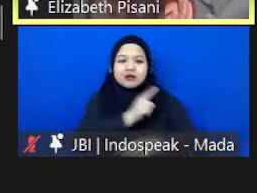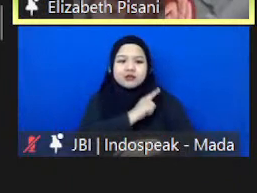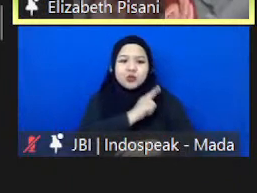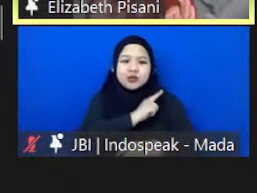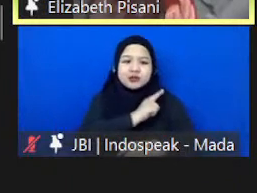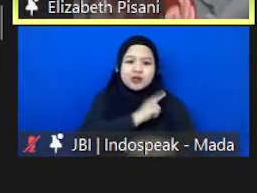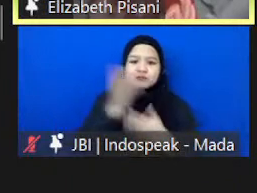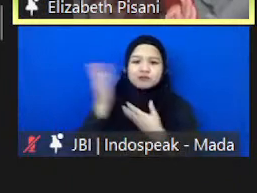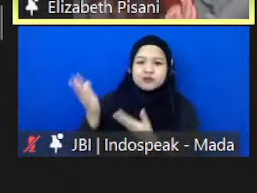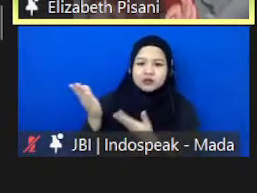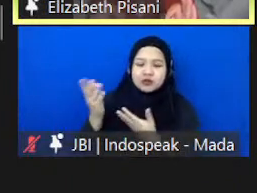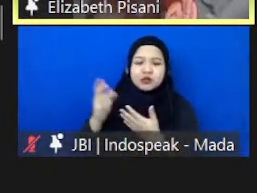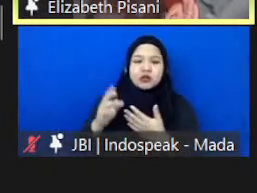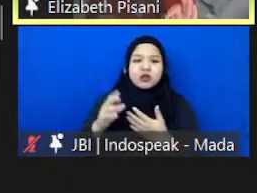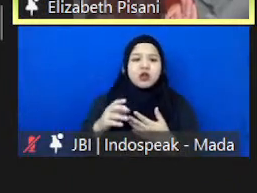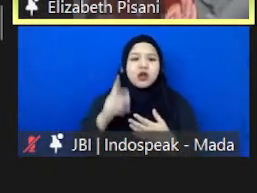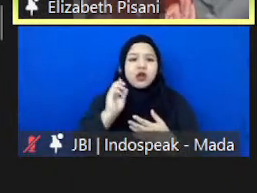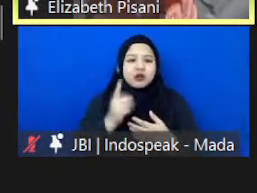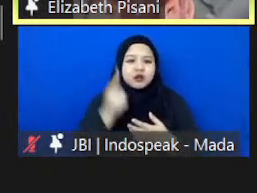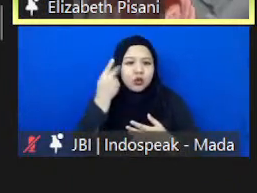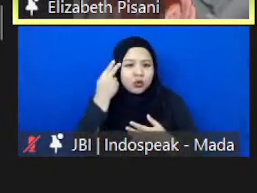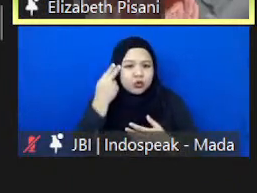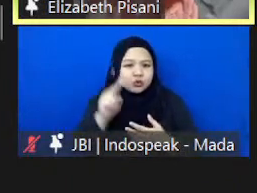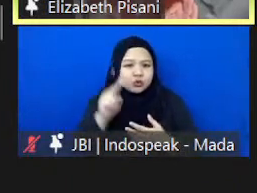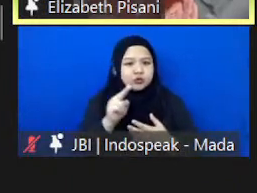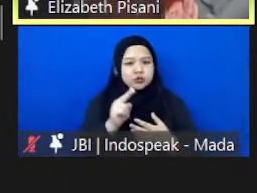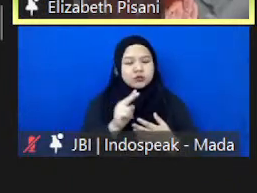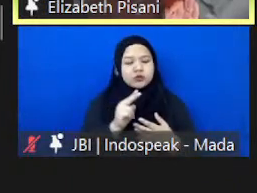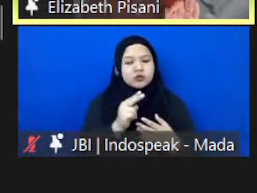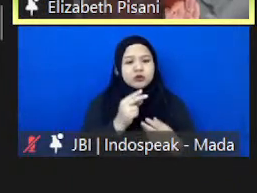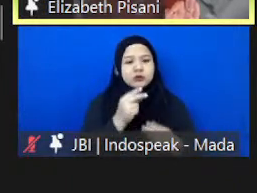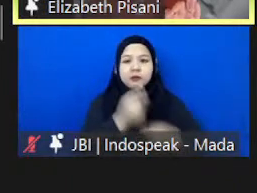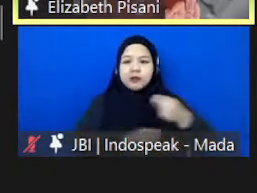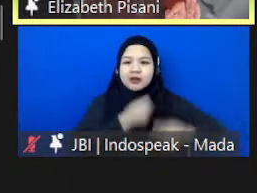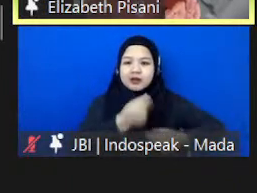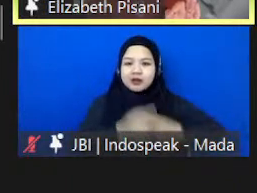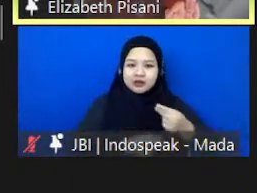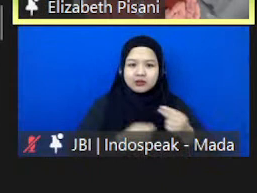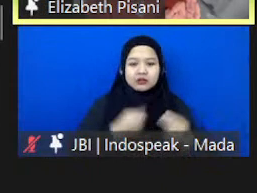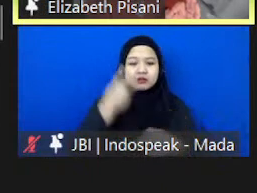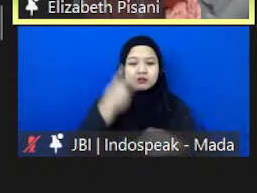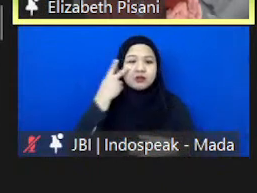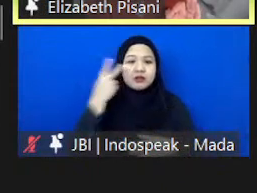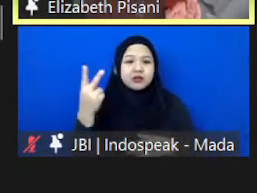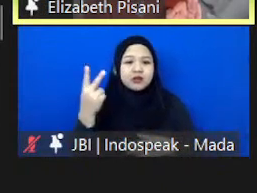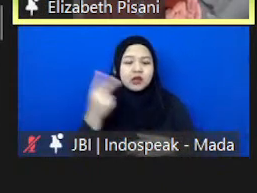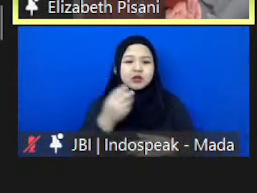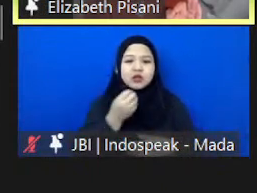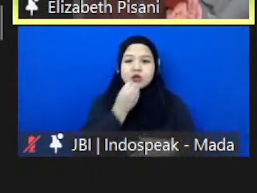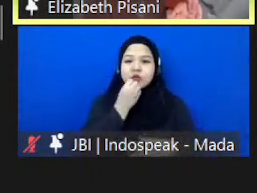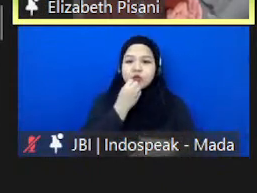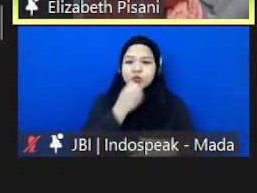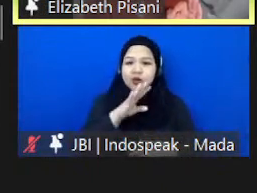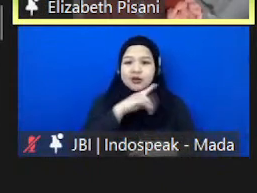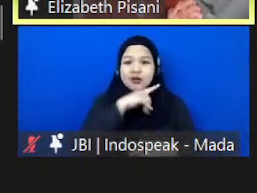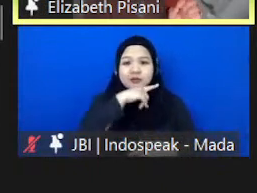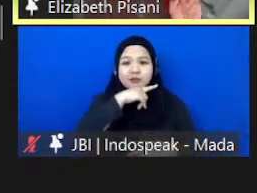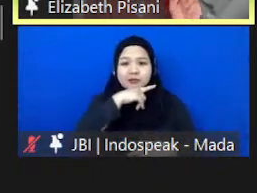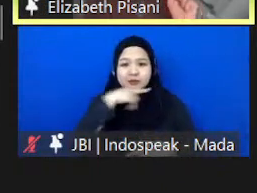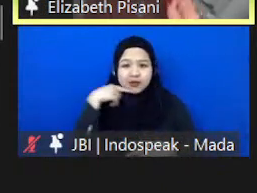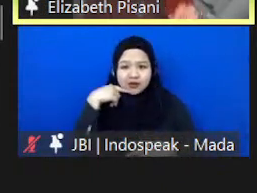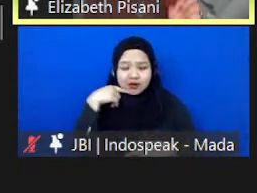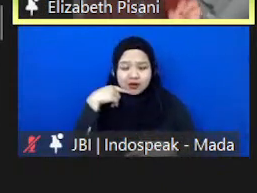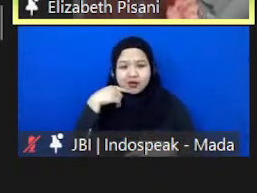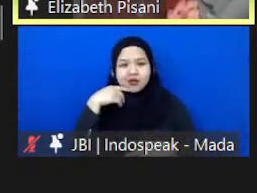product in the Thai market. And overall, as you can see from this big red stack here,